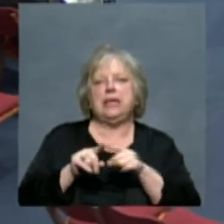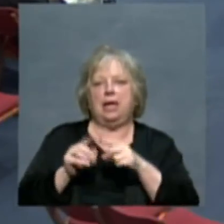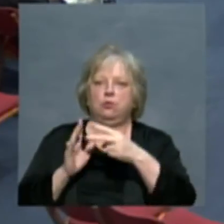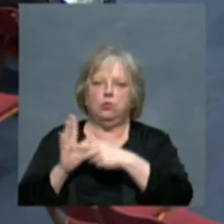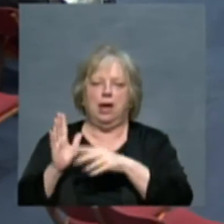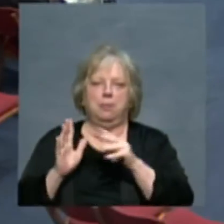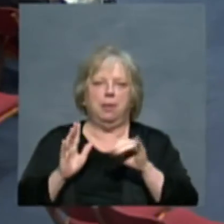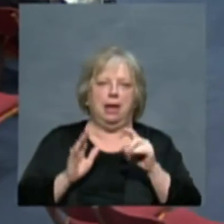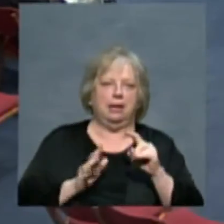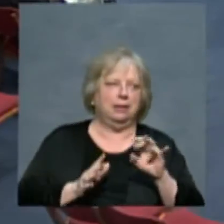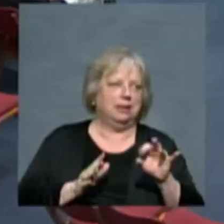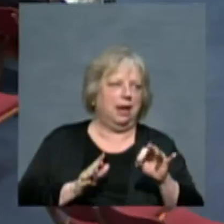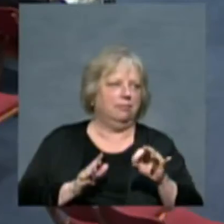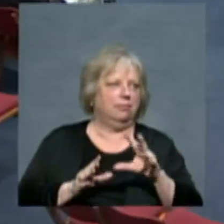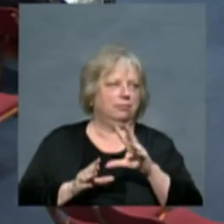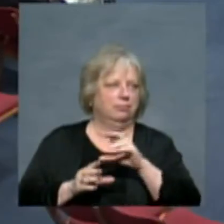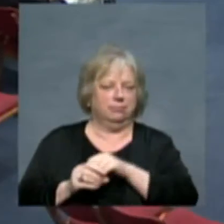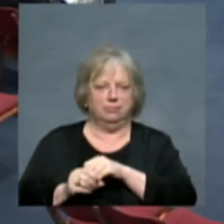Second.